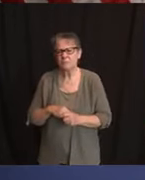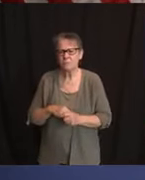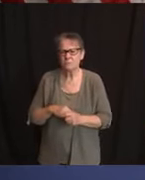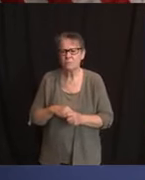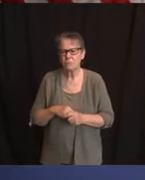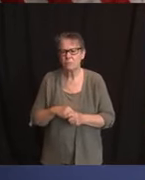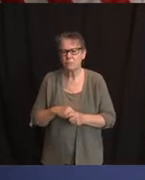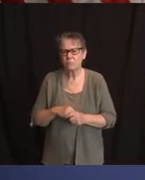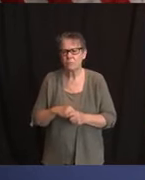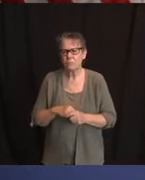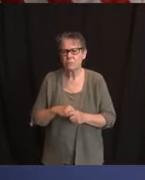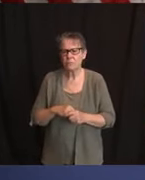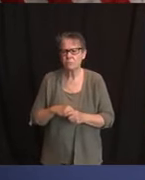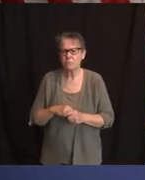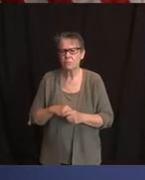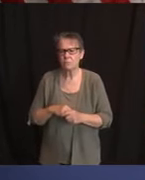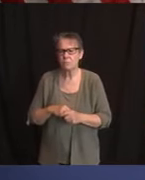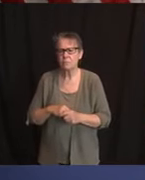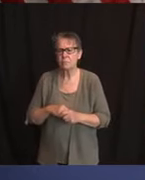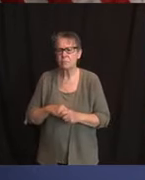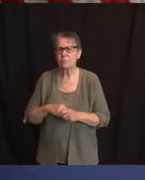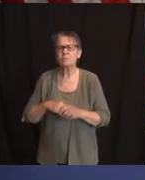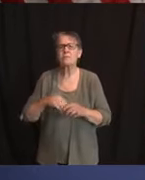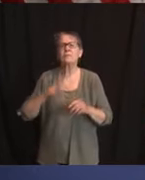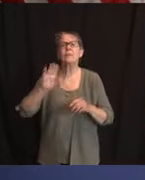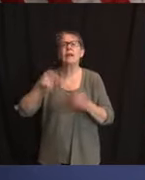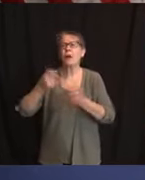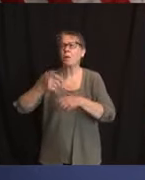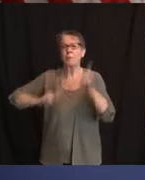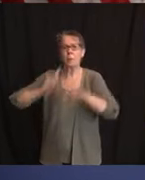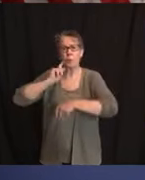and you come in behind, okay? Is that all right? Sound good? We'll partner.